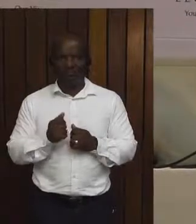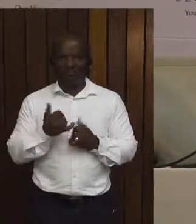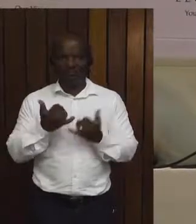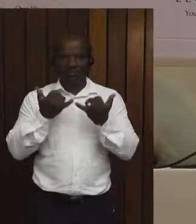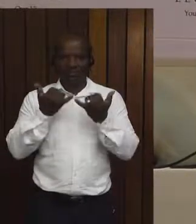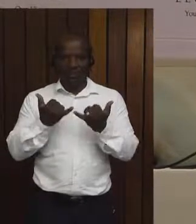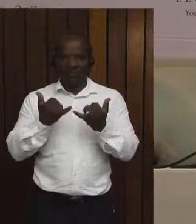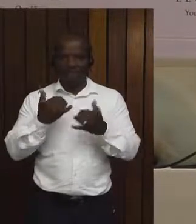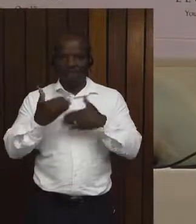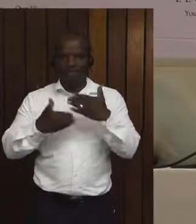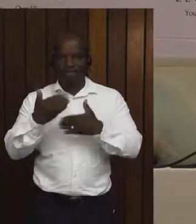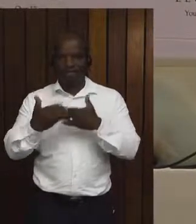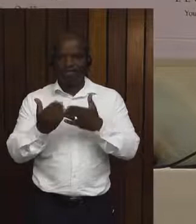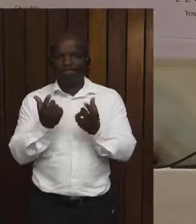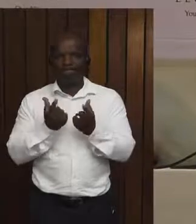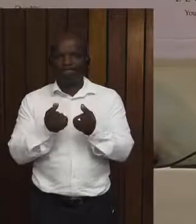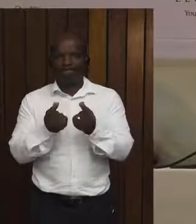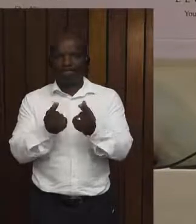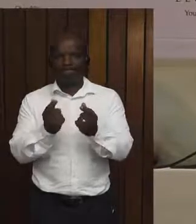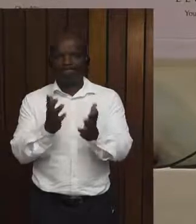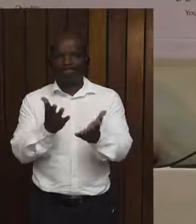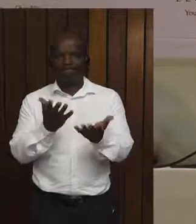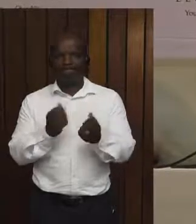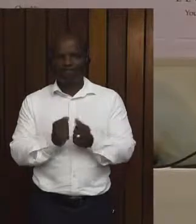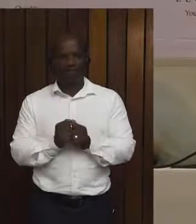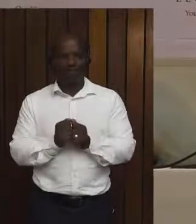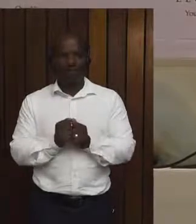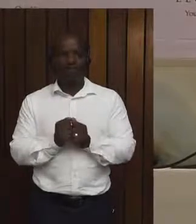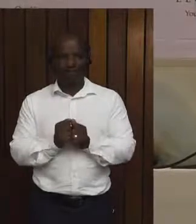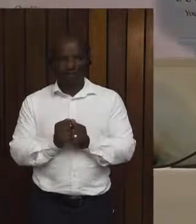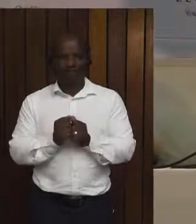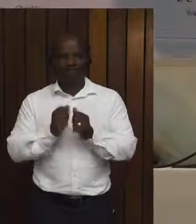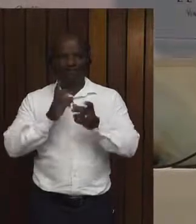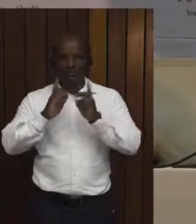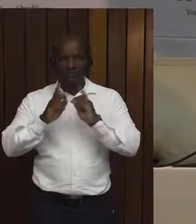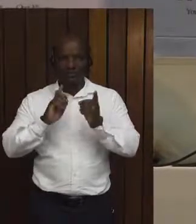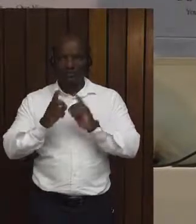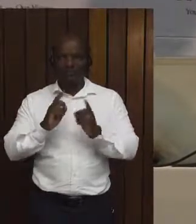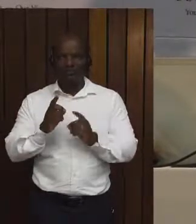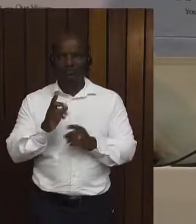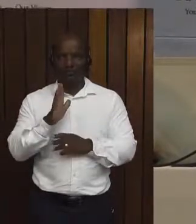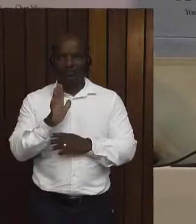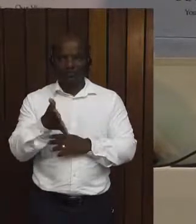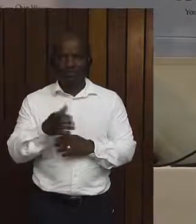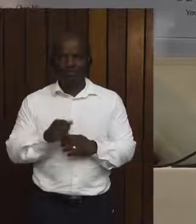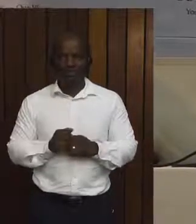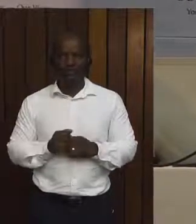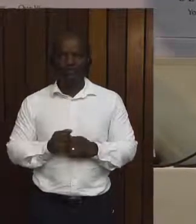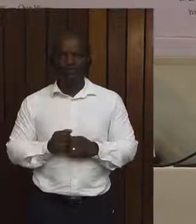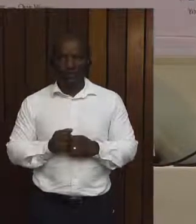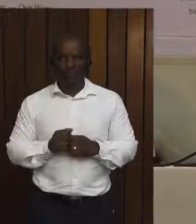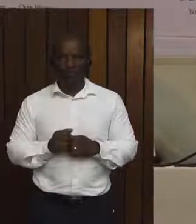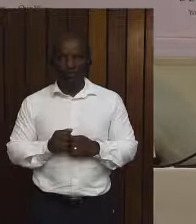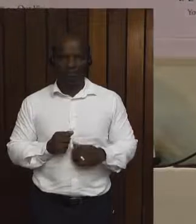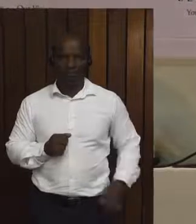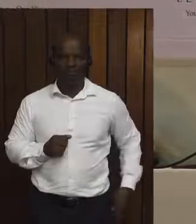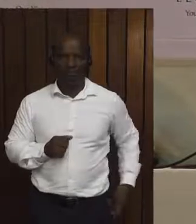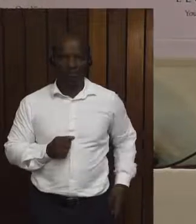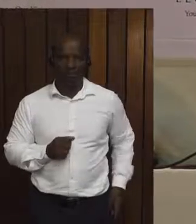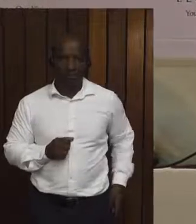going to hand over to the committee researcher, Phumlani, to take us